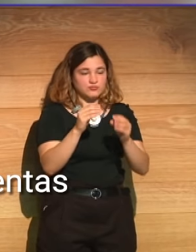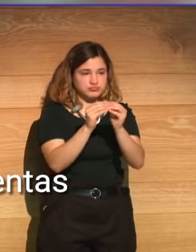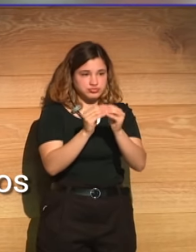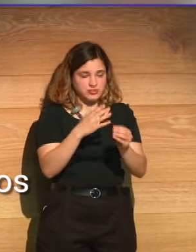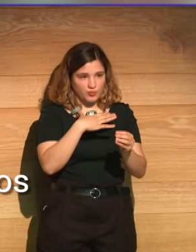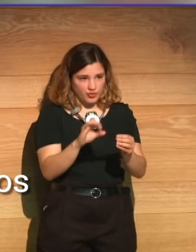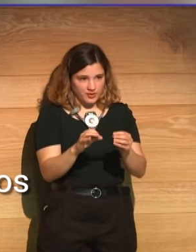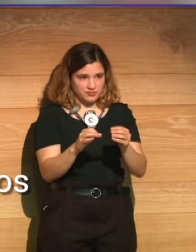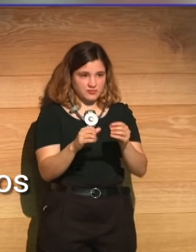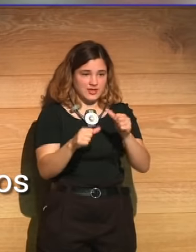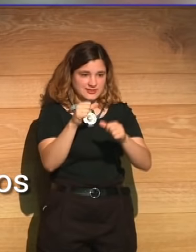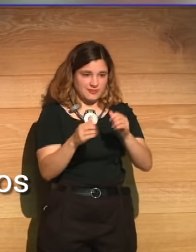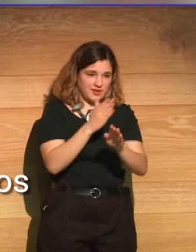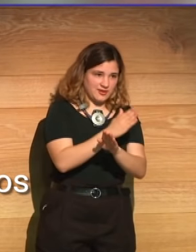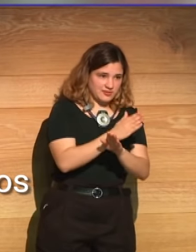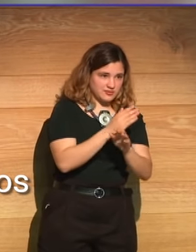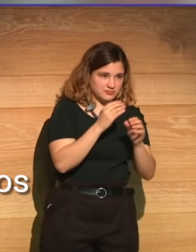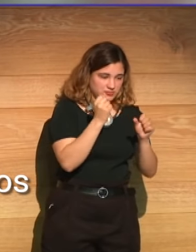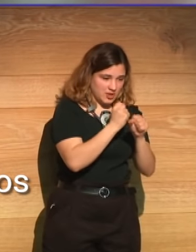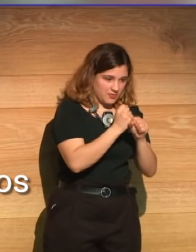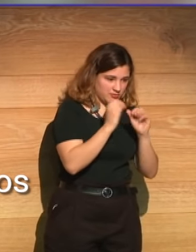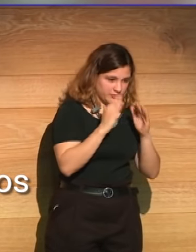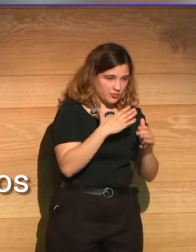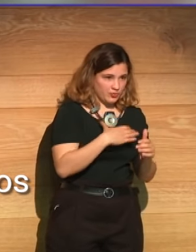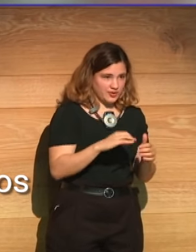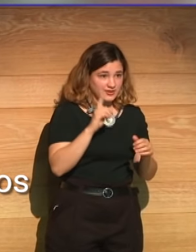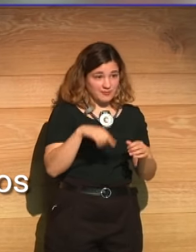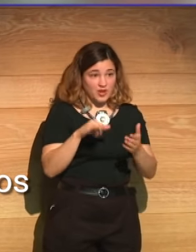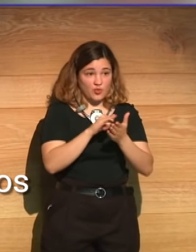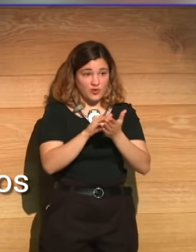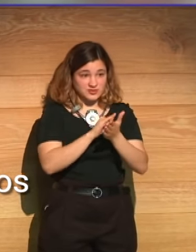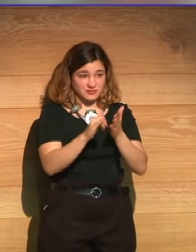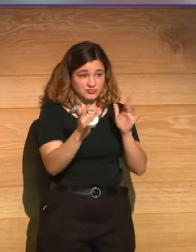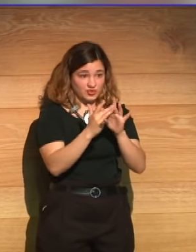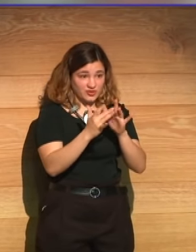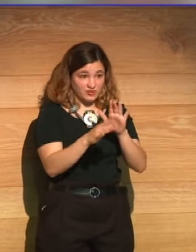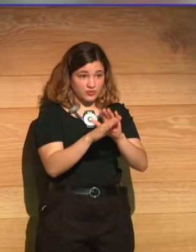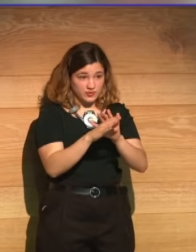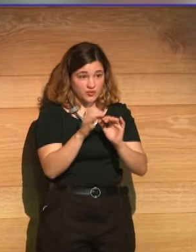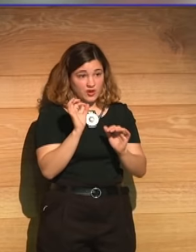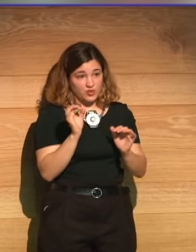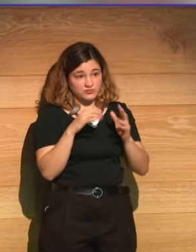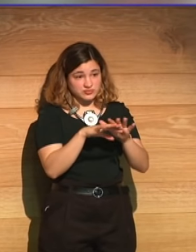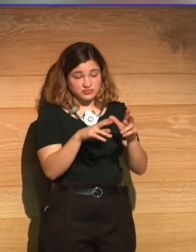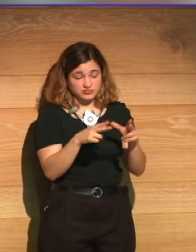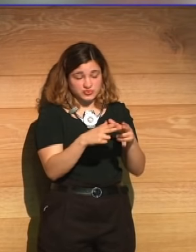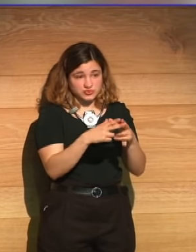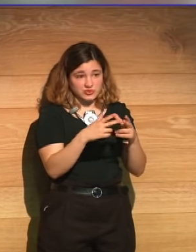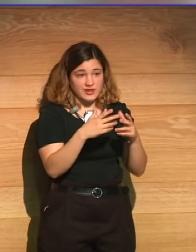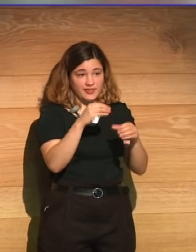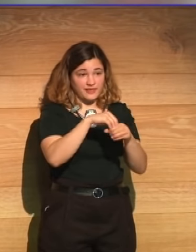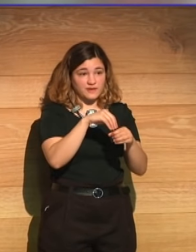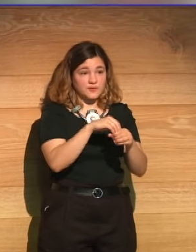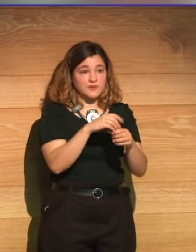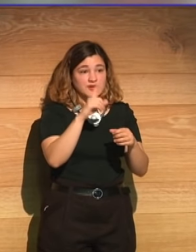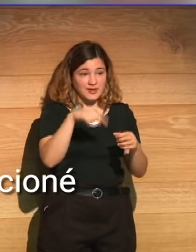WhatsApp or some of the local networks and even coming together in local learning circles, so in small groups, to support